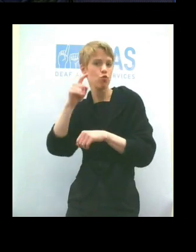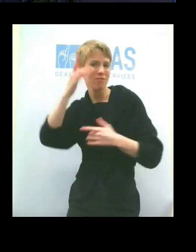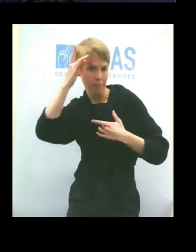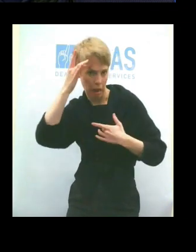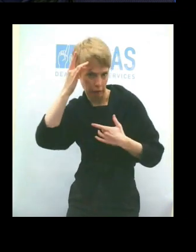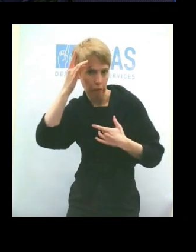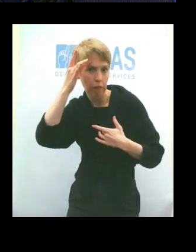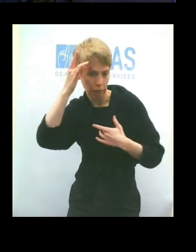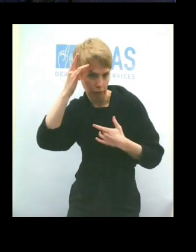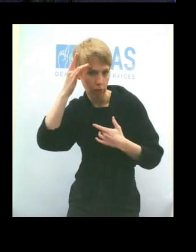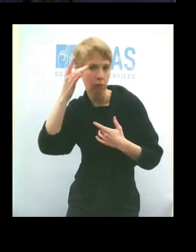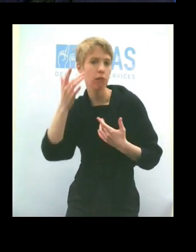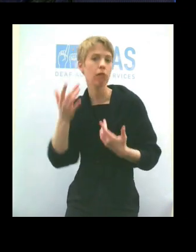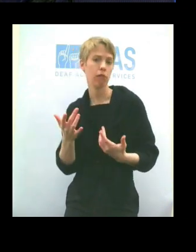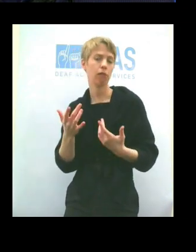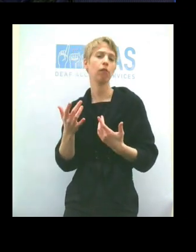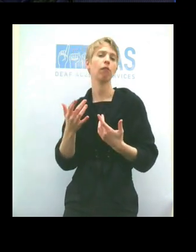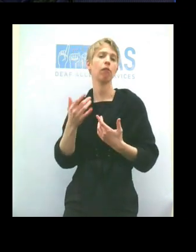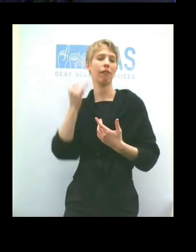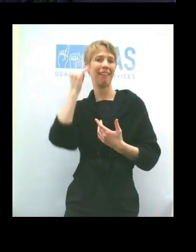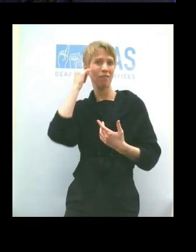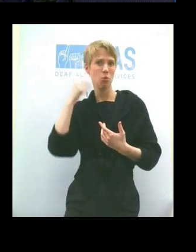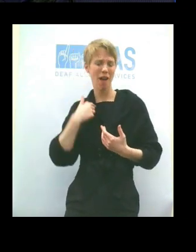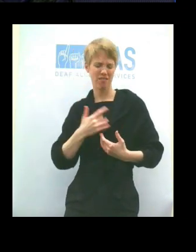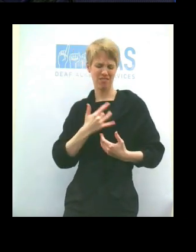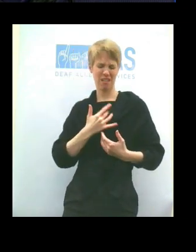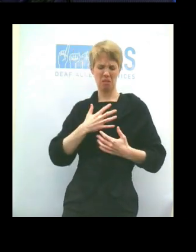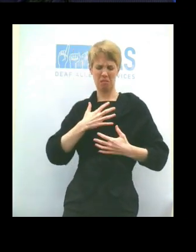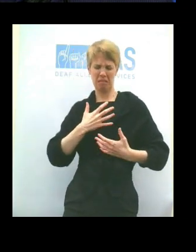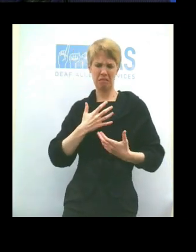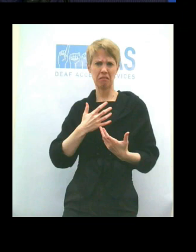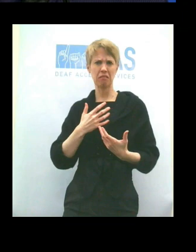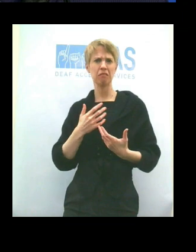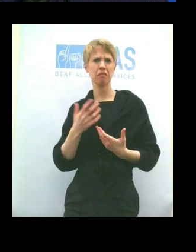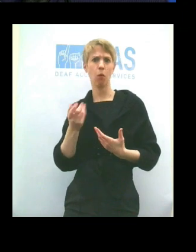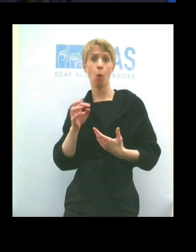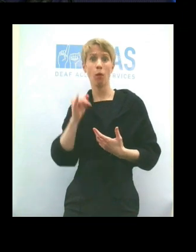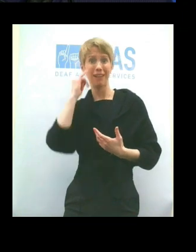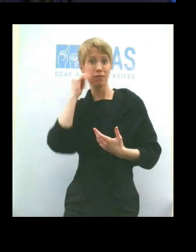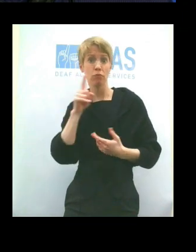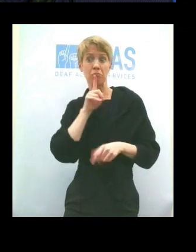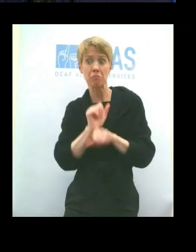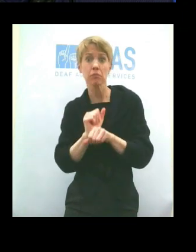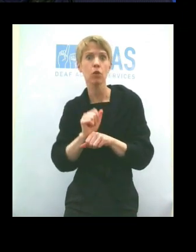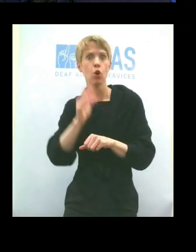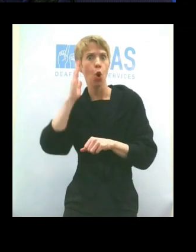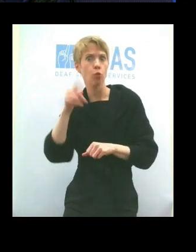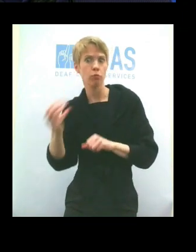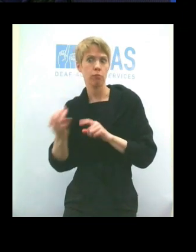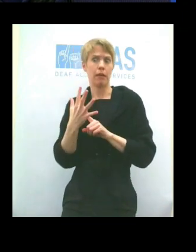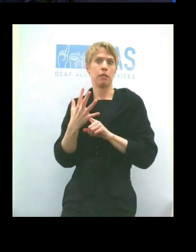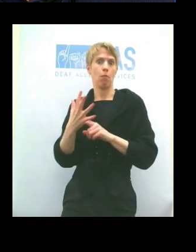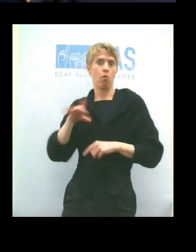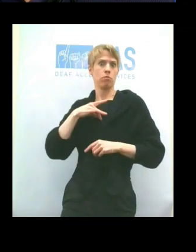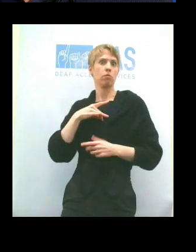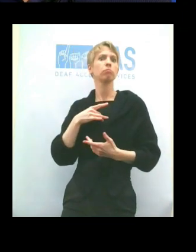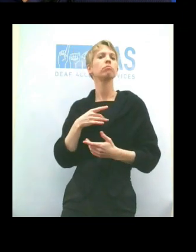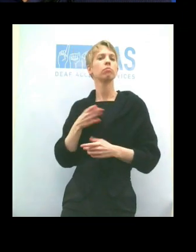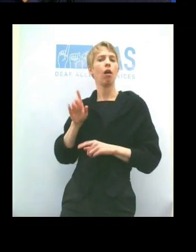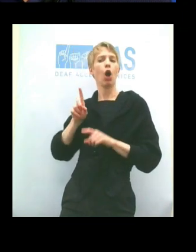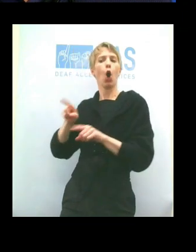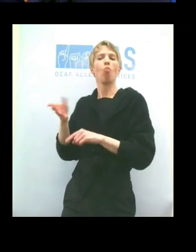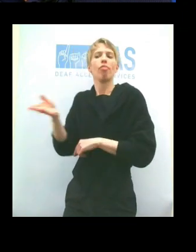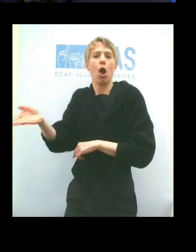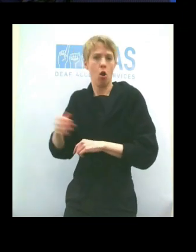or showing symptoms or may have been exposed. You can also do it online at the link that you see there. The New York State Department of Health